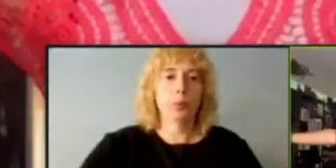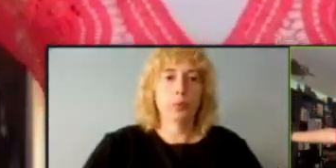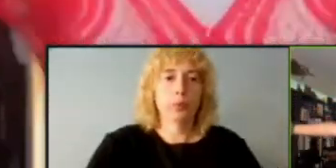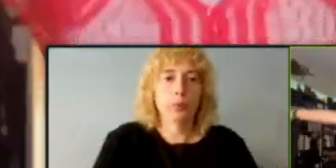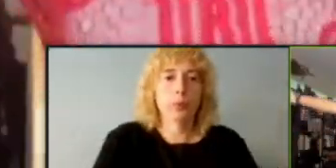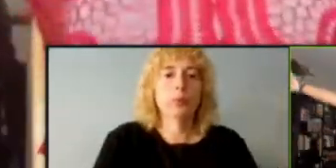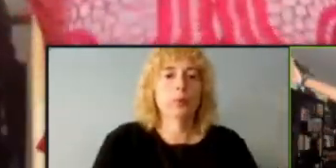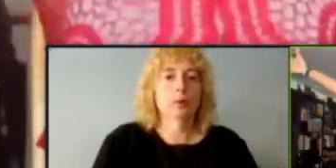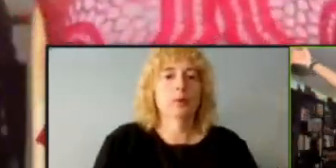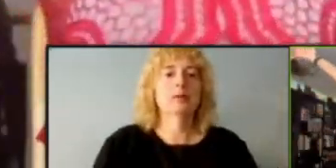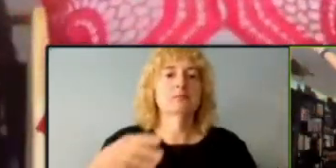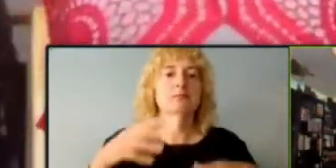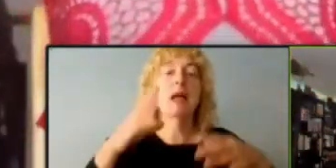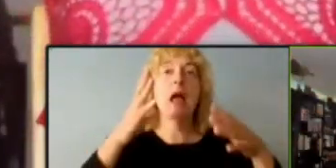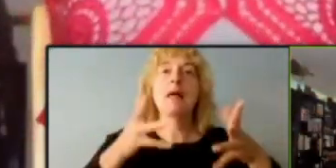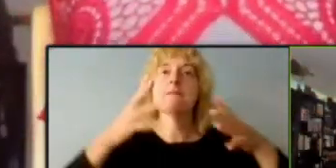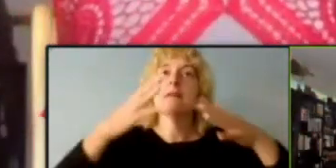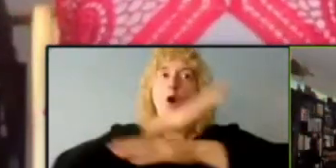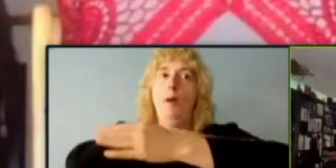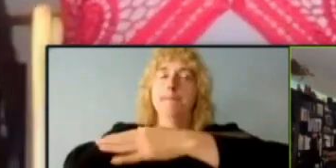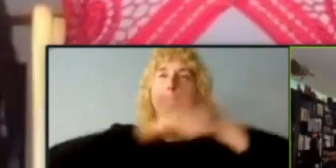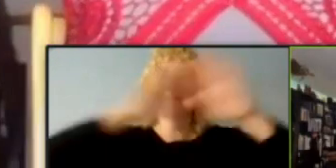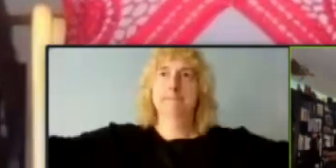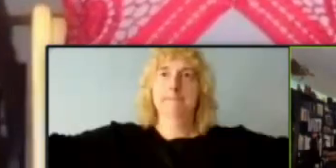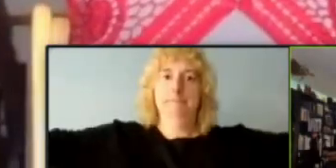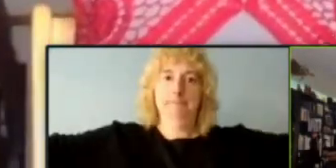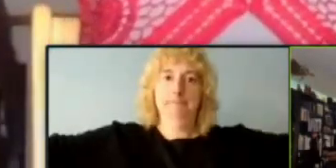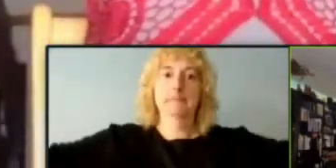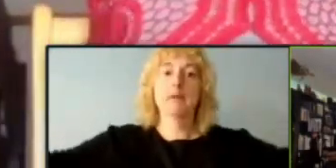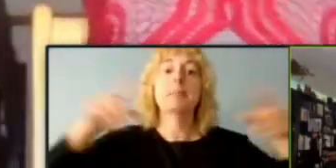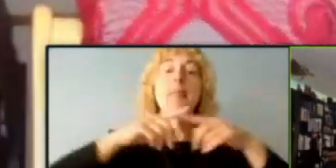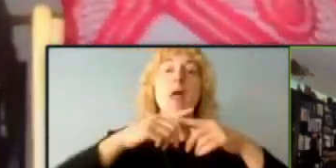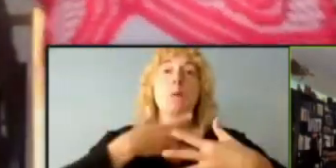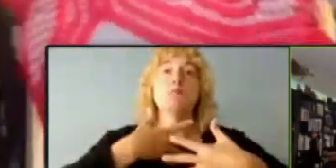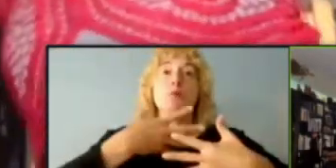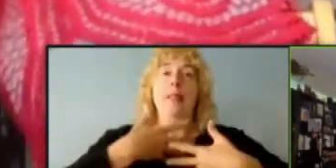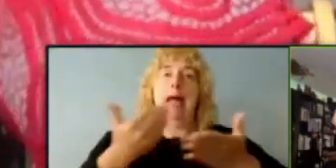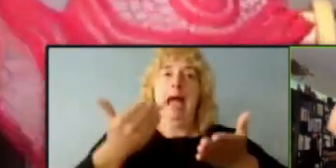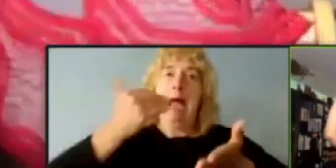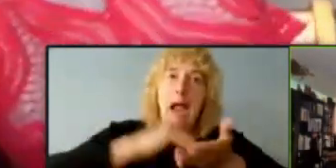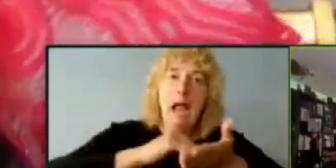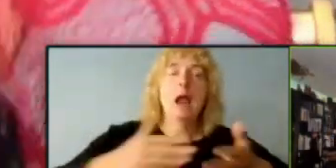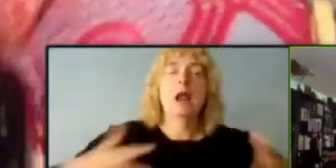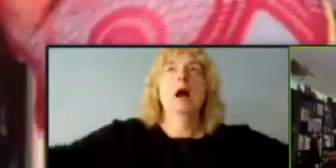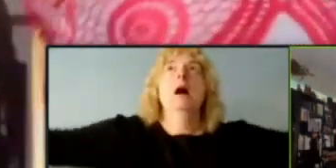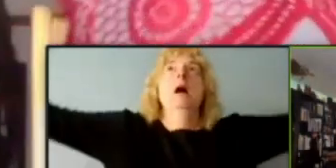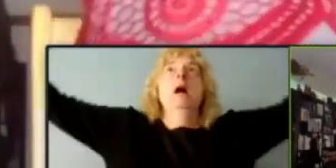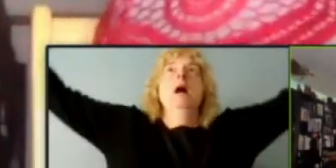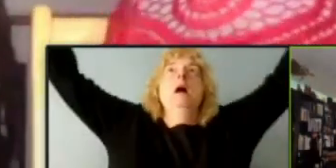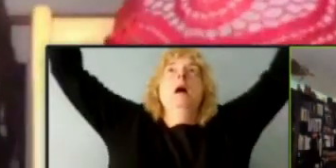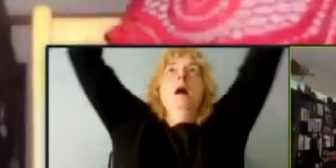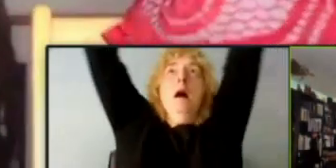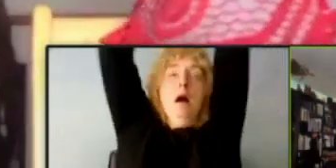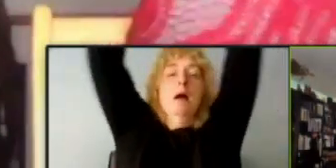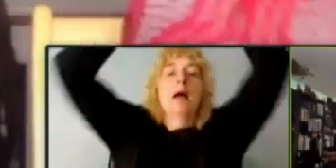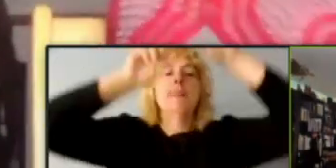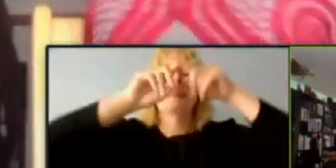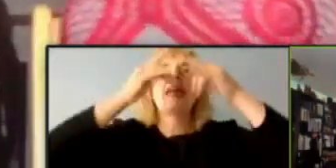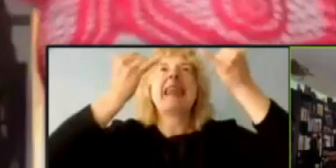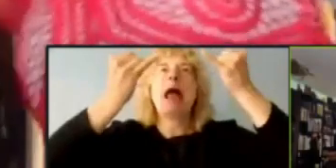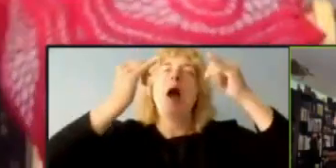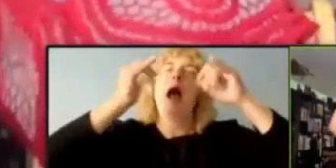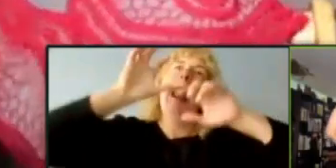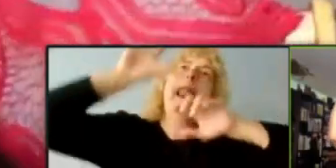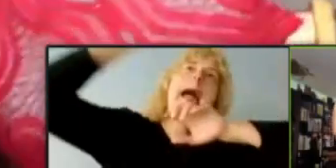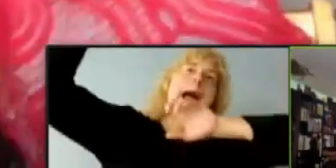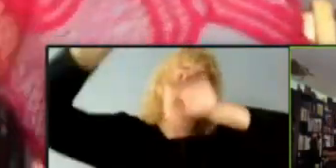Take another breath if you need to and reach up. And while we're up here, let's just climb that mountain, reaching one arm and